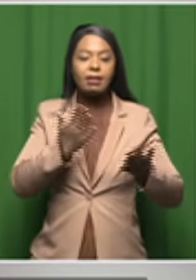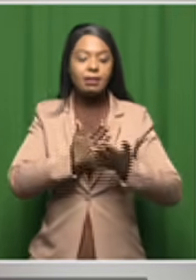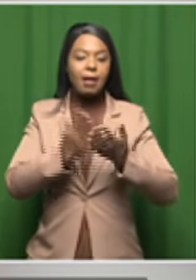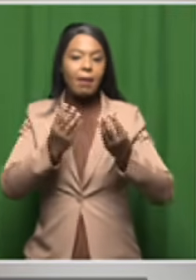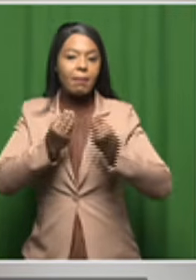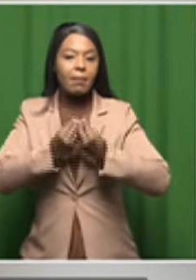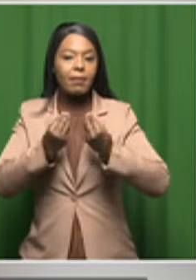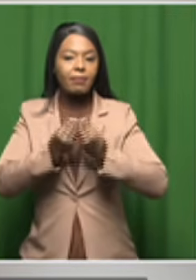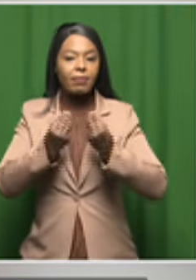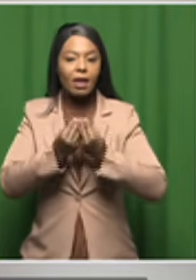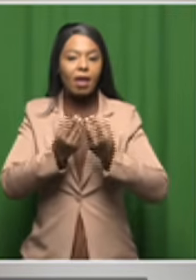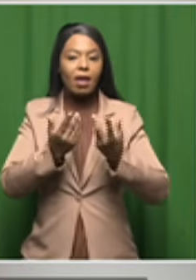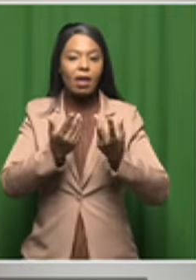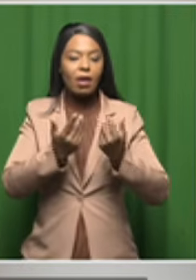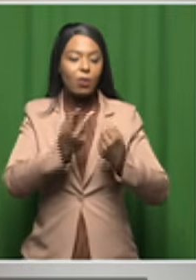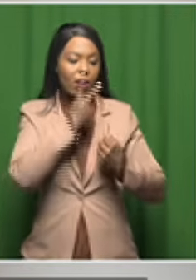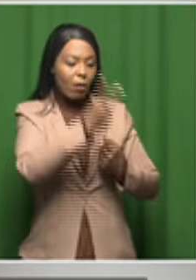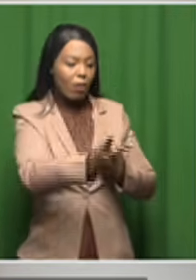its